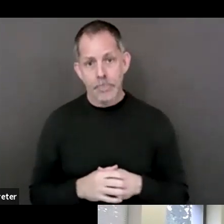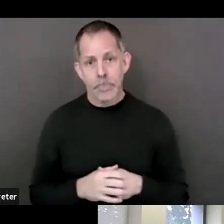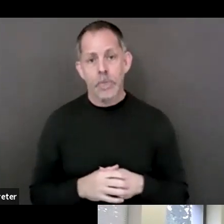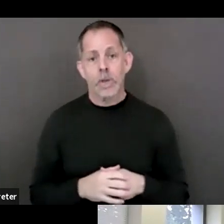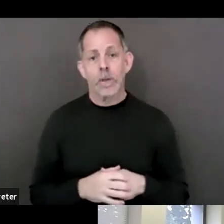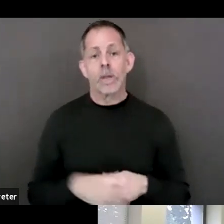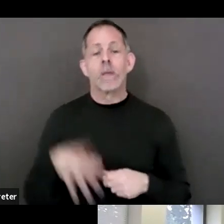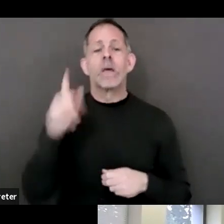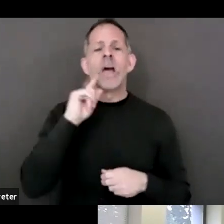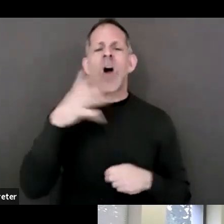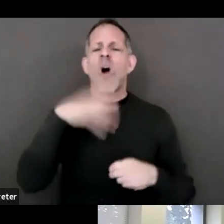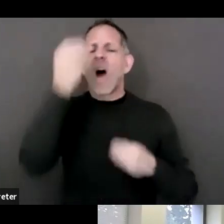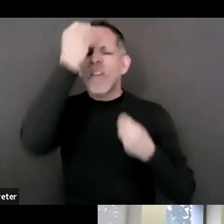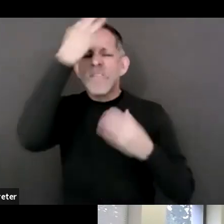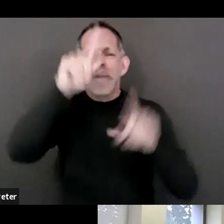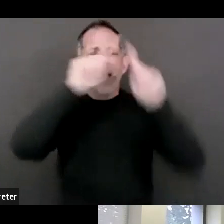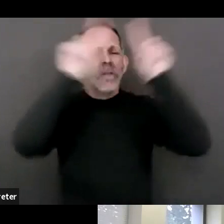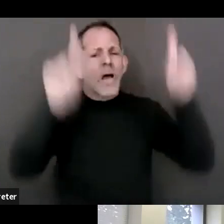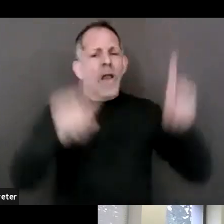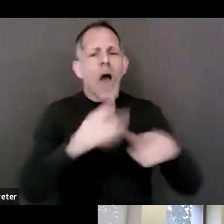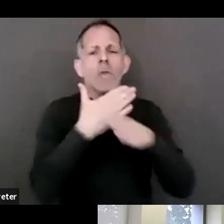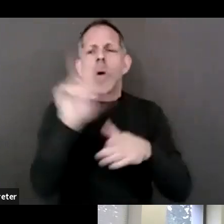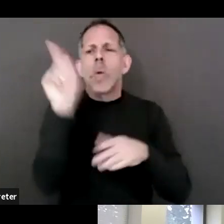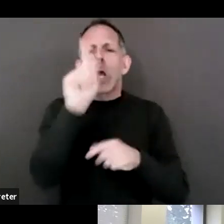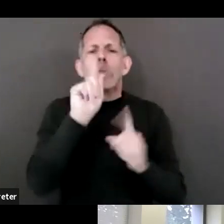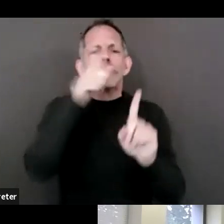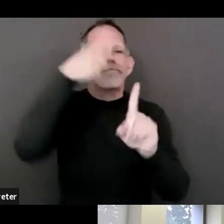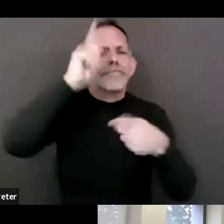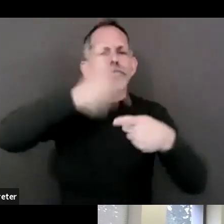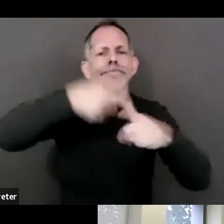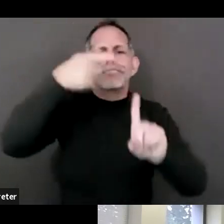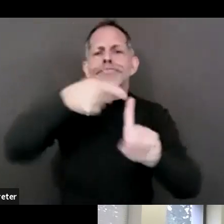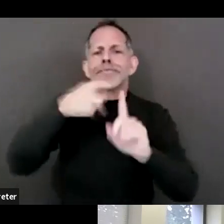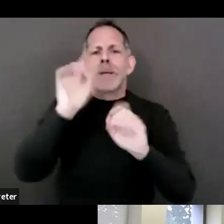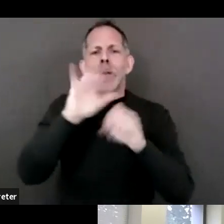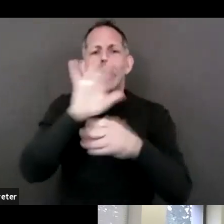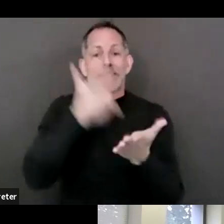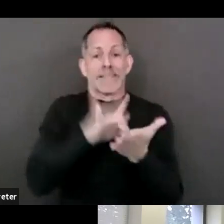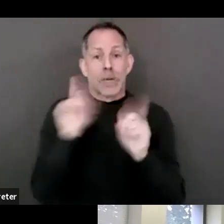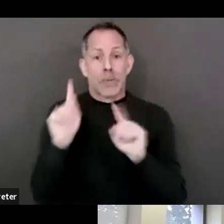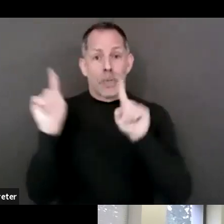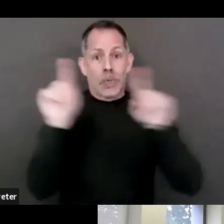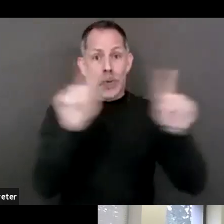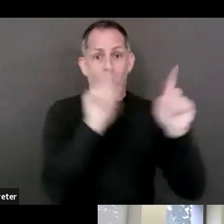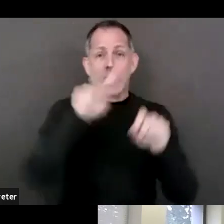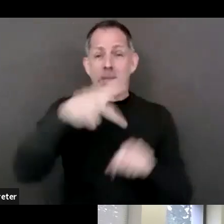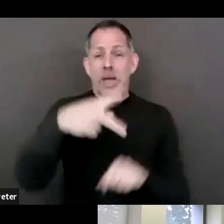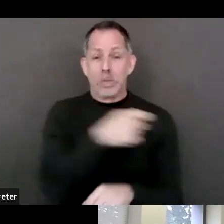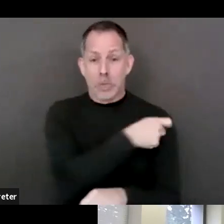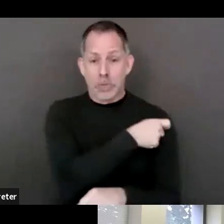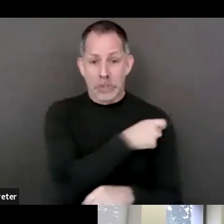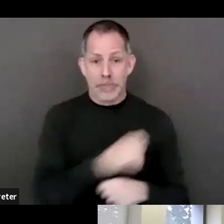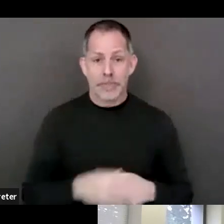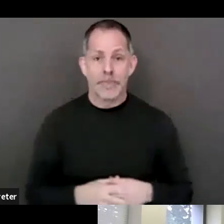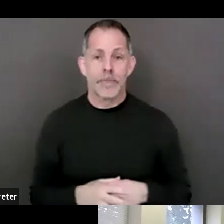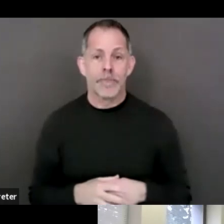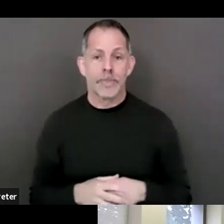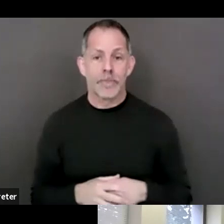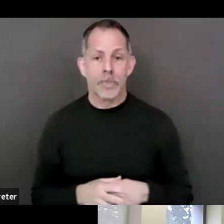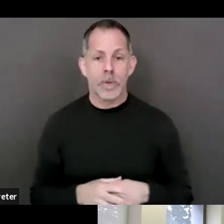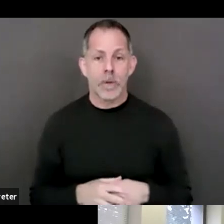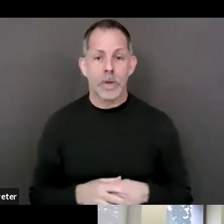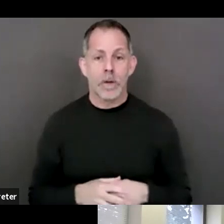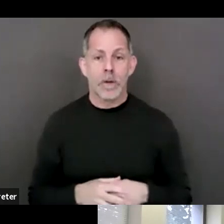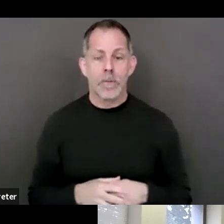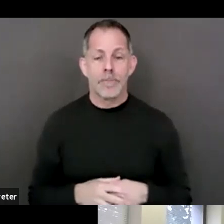one of our mass vac sites, know that these second dose clinics are not going to replace the notification you'll get to make your own